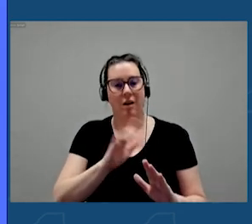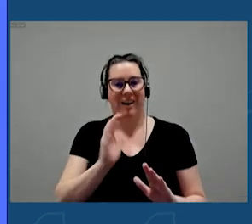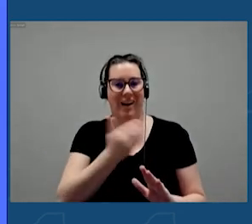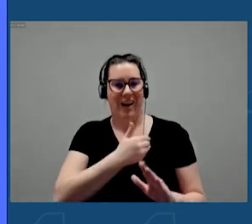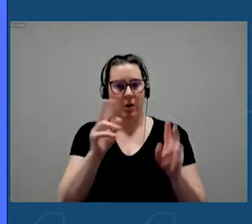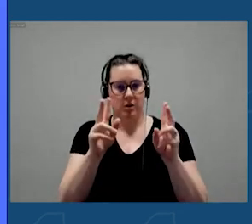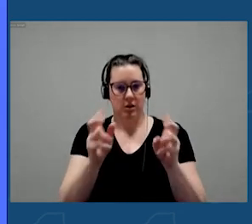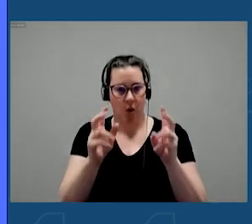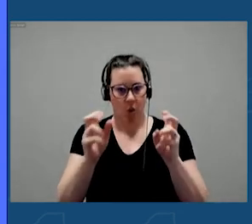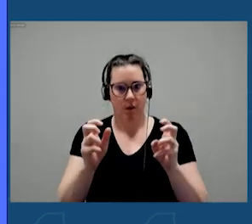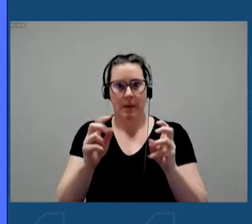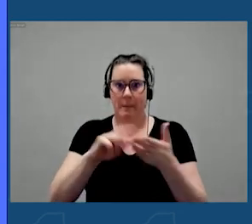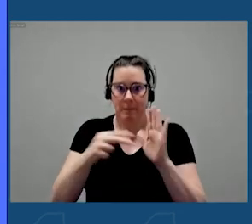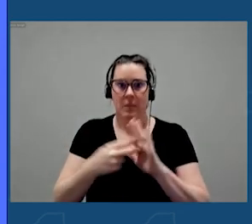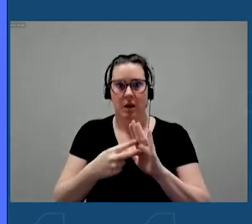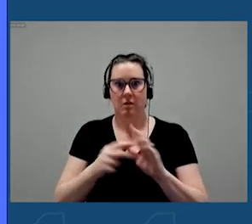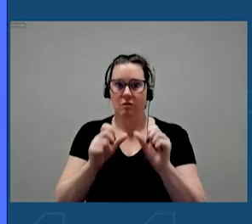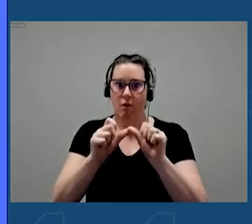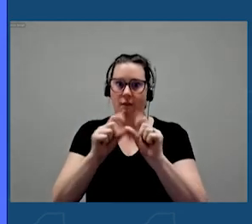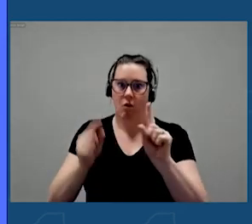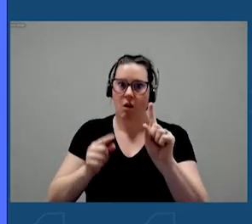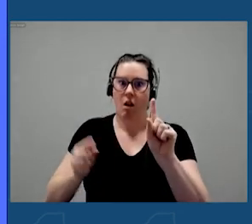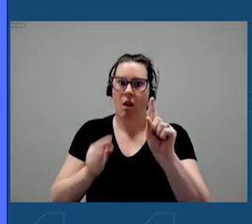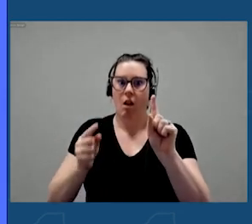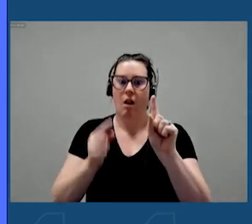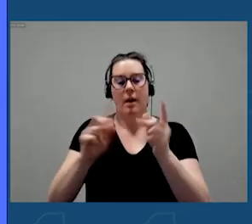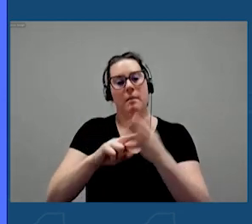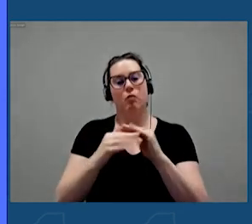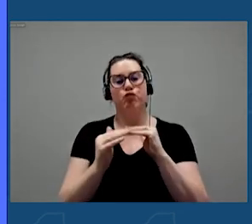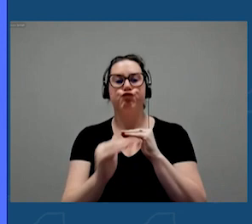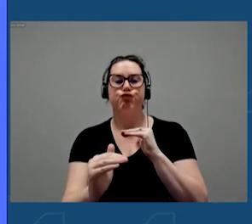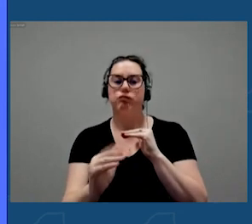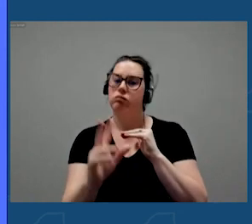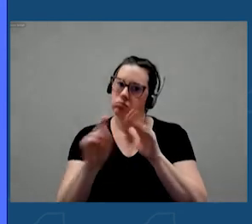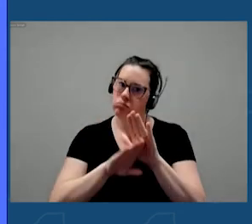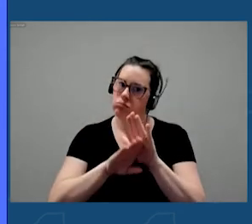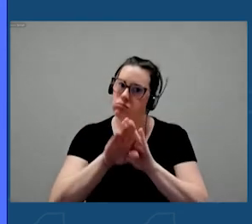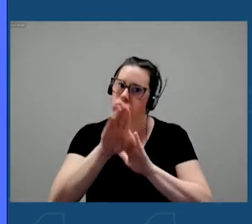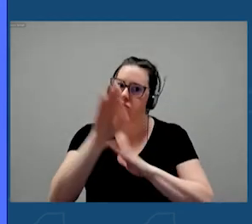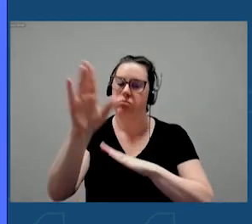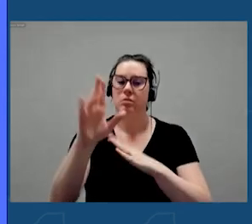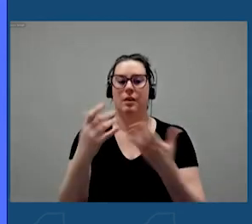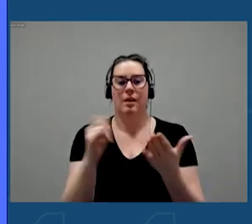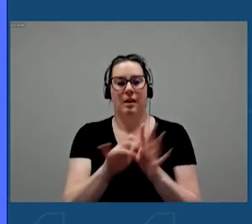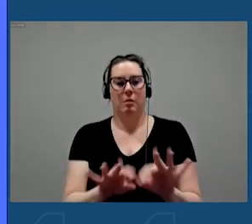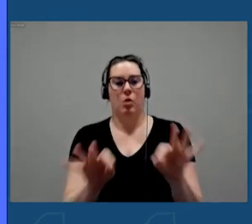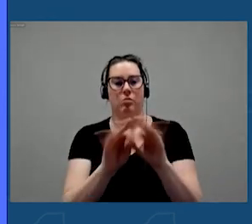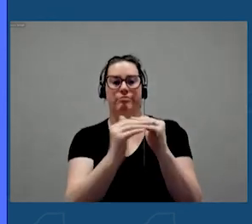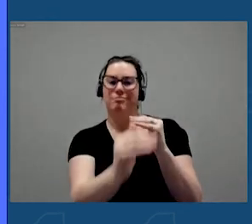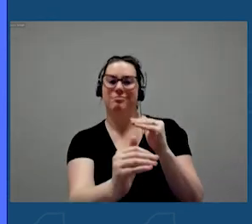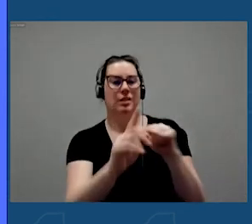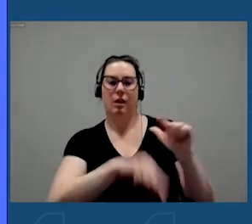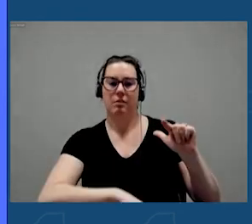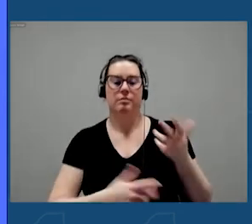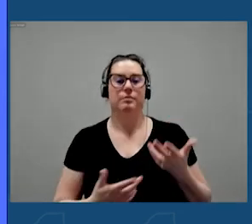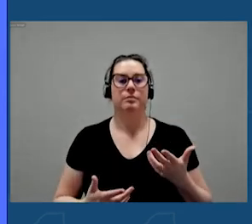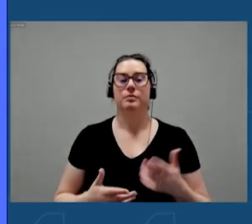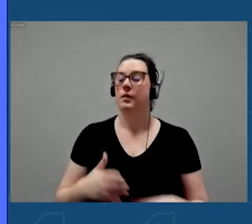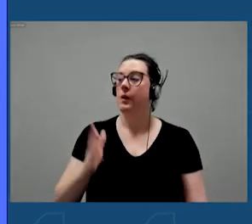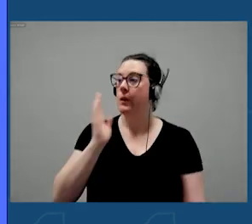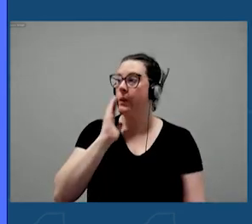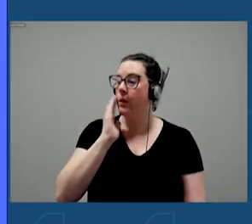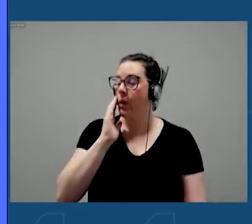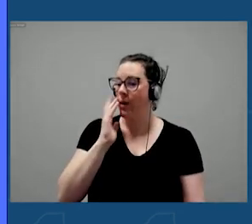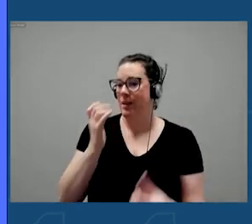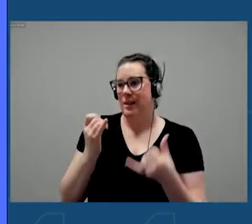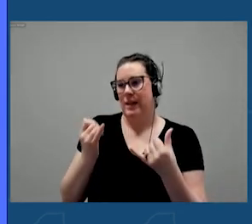Excelsior, ever upward. It doesn't mean stagnated. That's not sustainable for us. You know, Governor, at this point, I'm supposed to